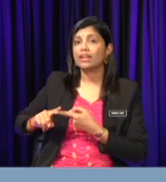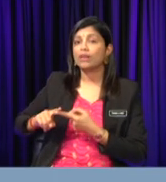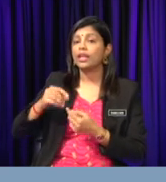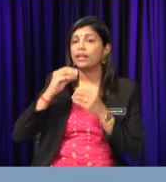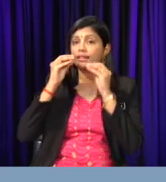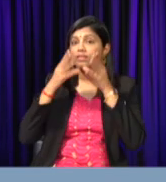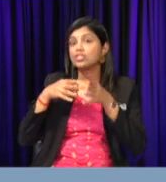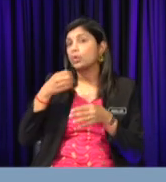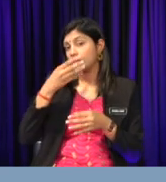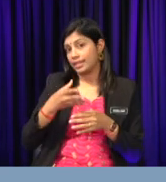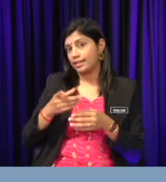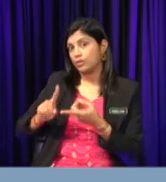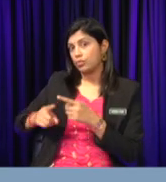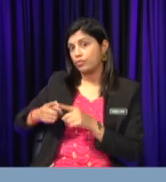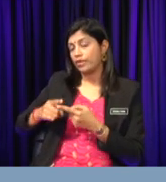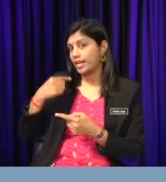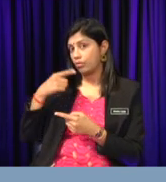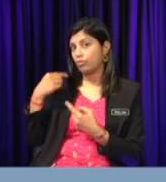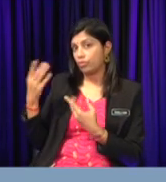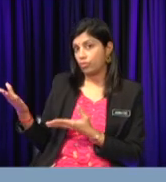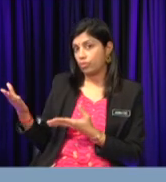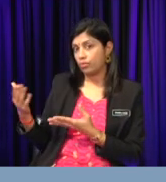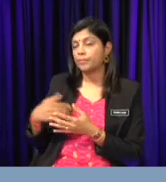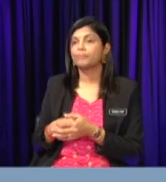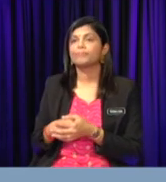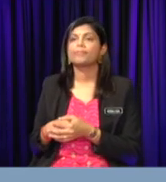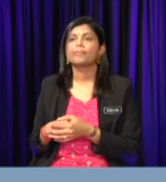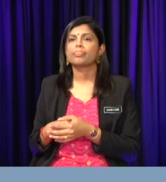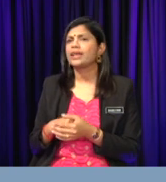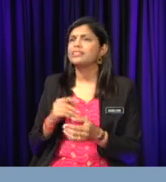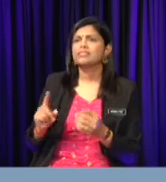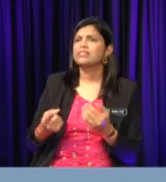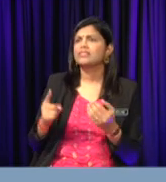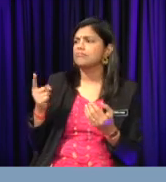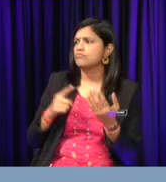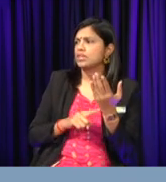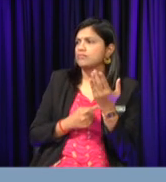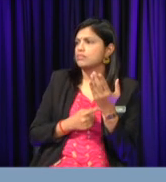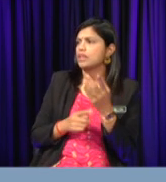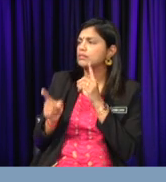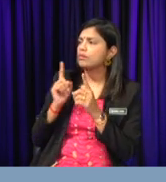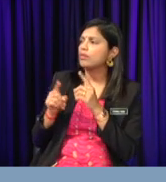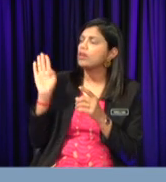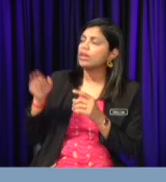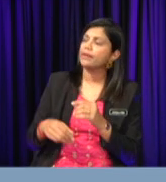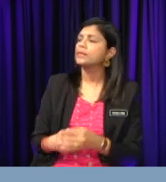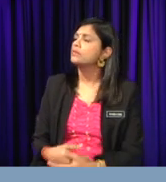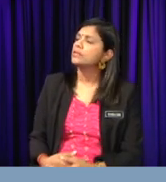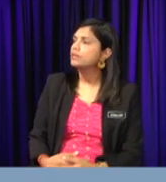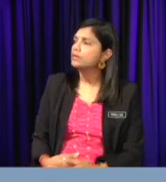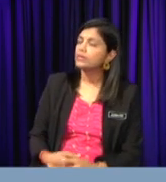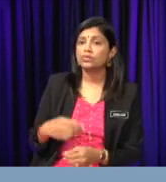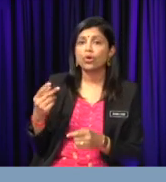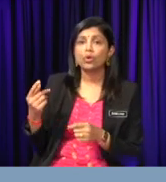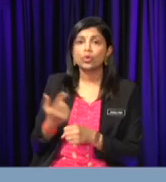about current trends or whatever it is, the current gossip, who's dating who, I don't know. Right. Okay? All right, and if you look at the screen, there should be